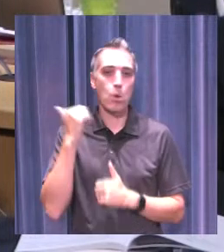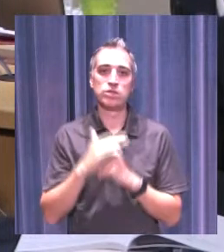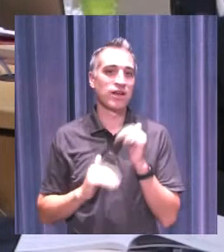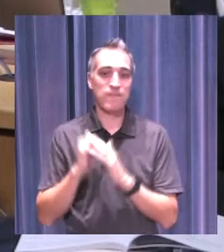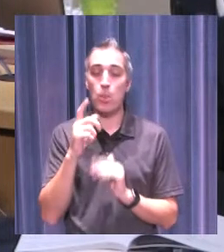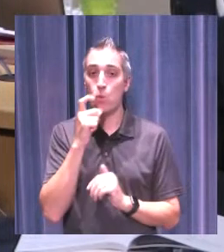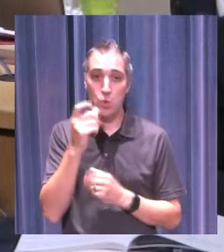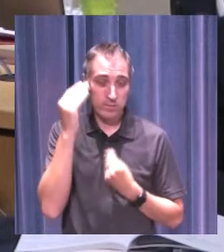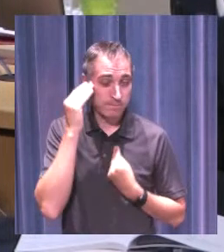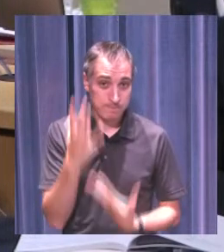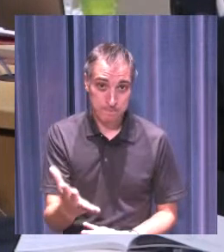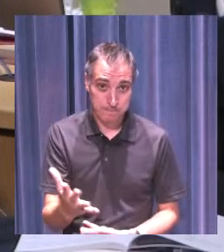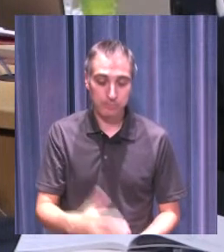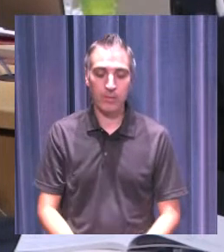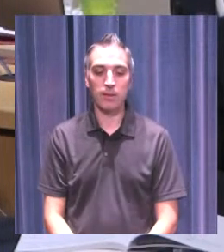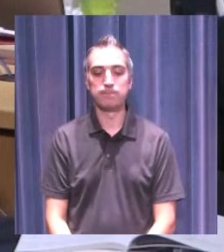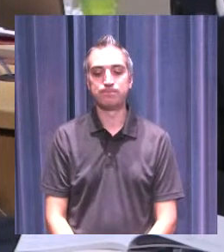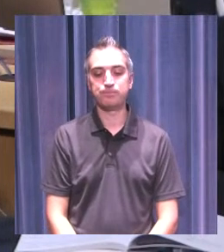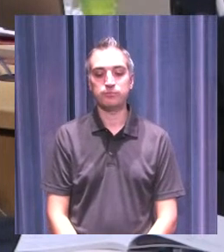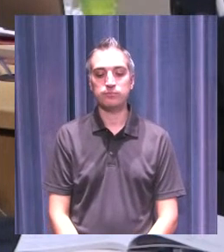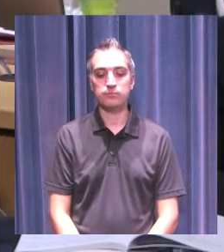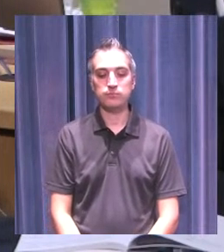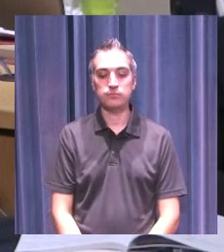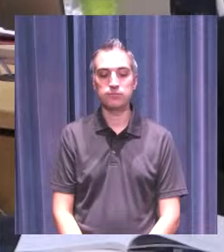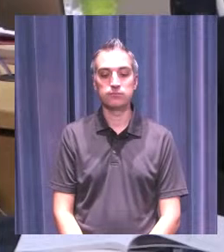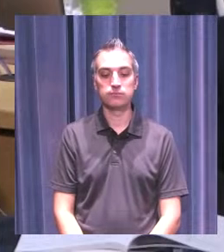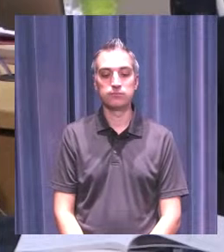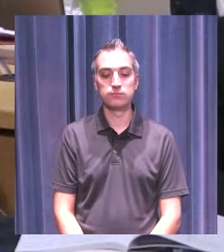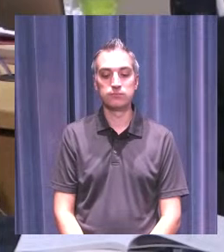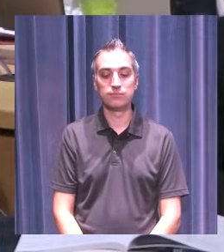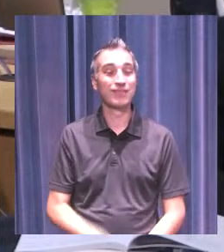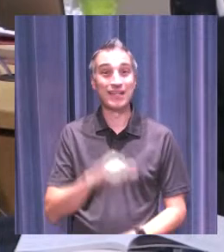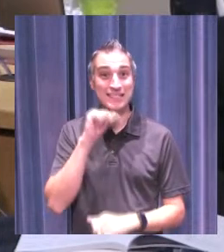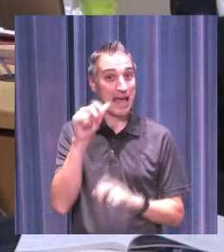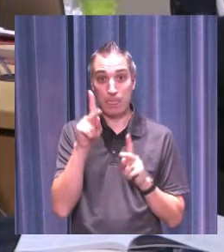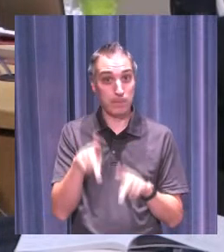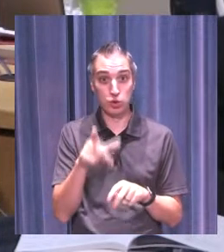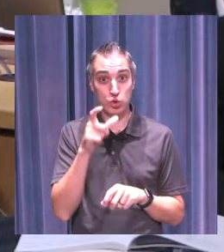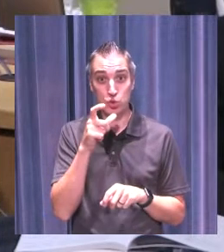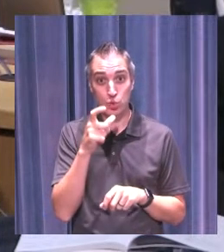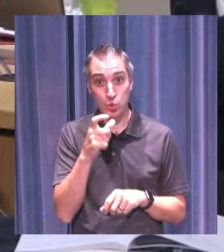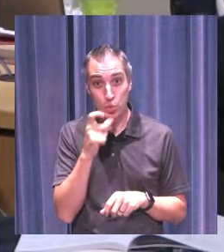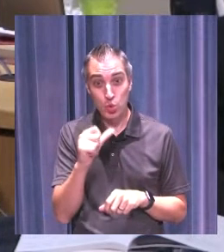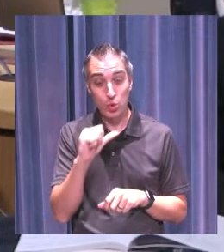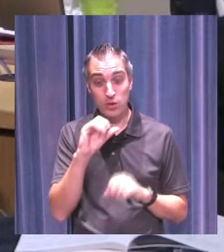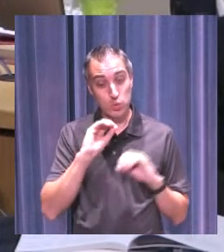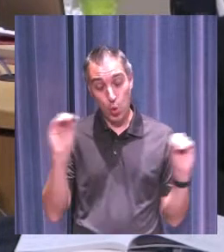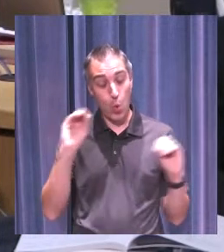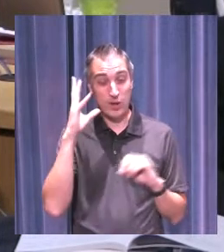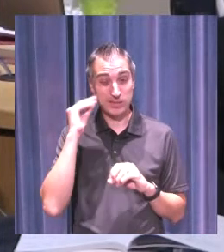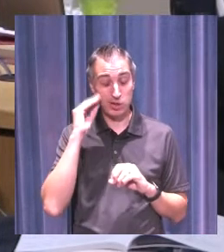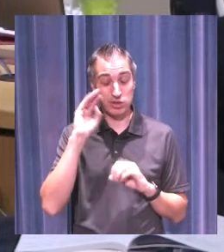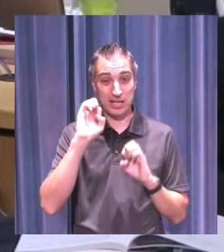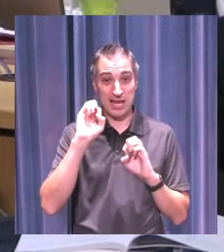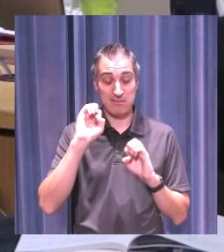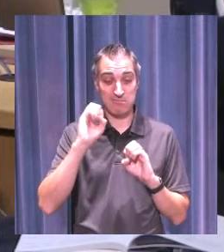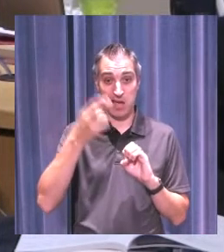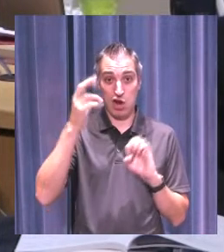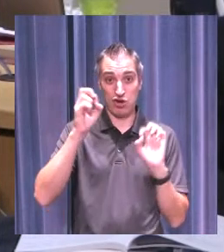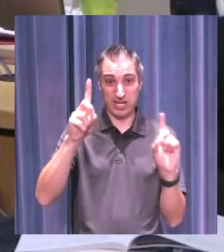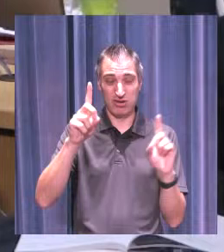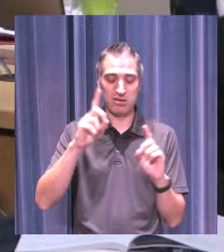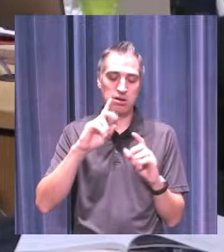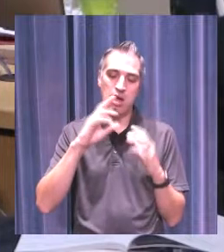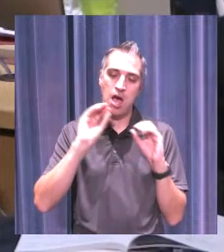with as the interim president. And it certainly was not the person with no experience in higher ed. The most reasonable and qualified person for this role